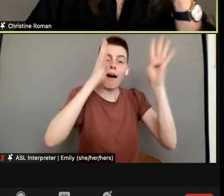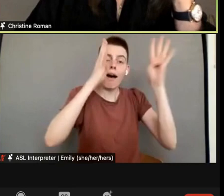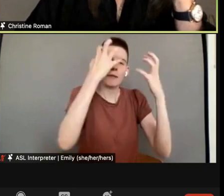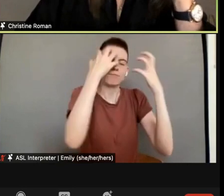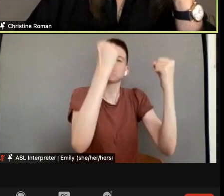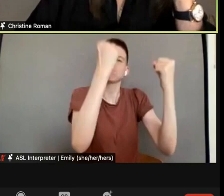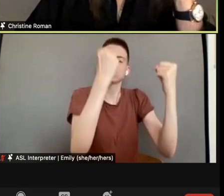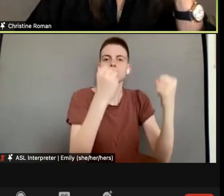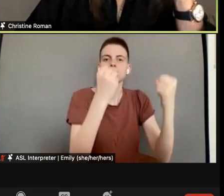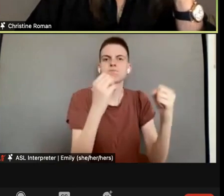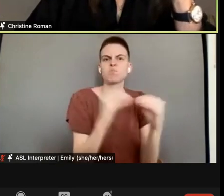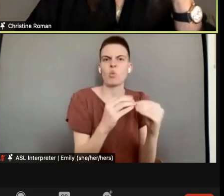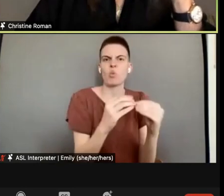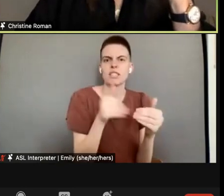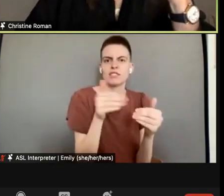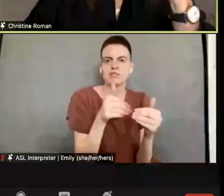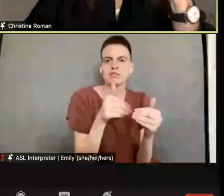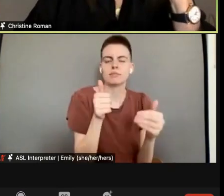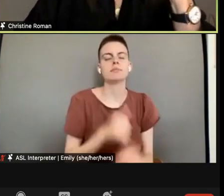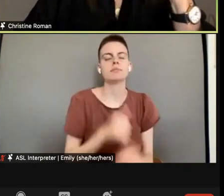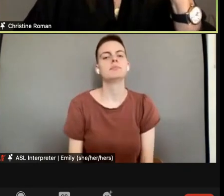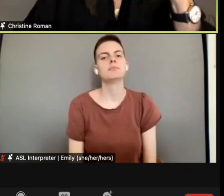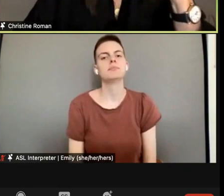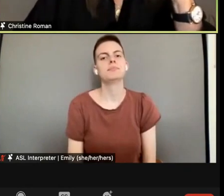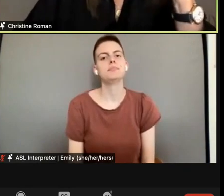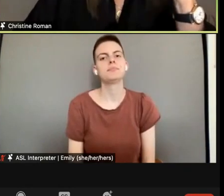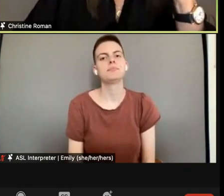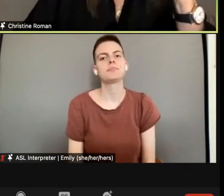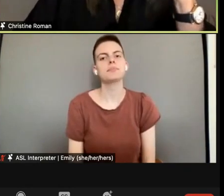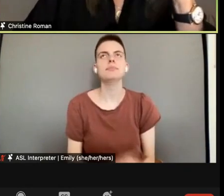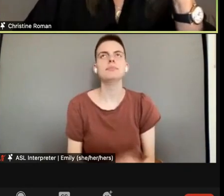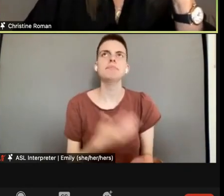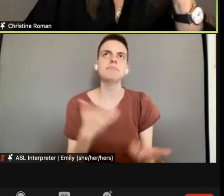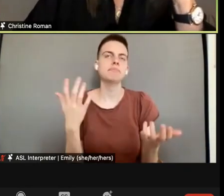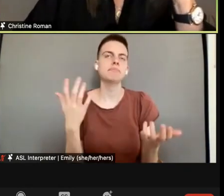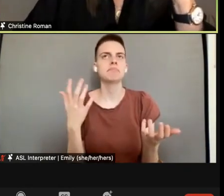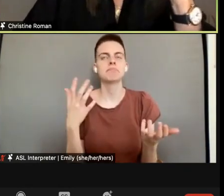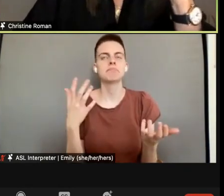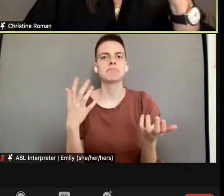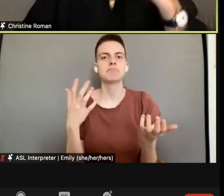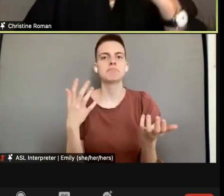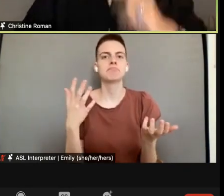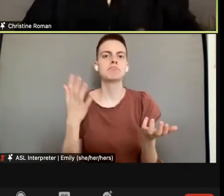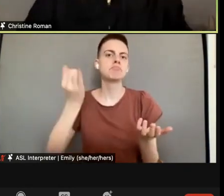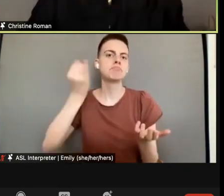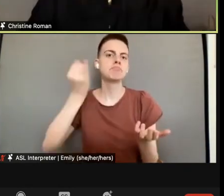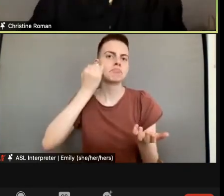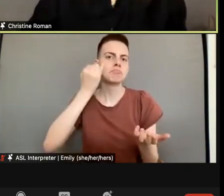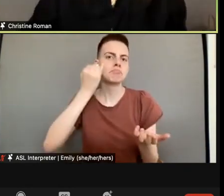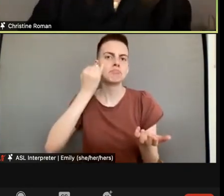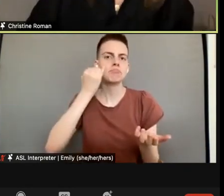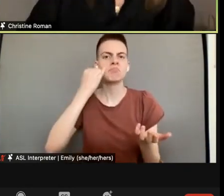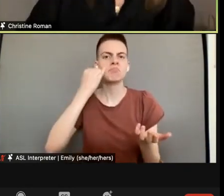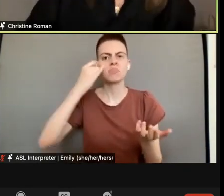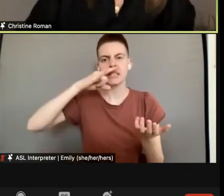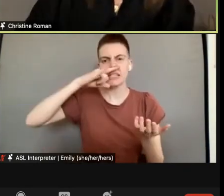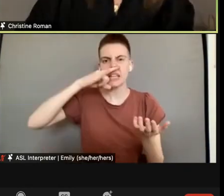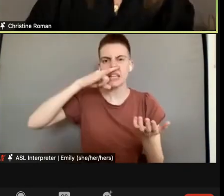Okay. Now, if a child has, really, really complex needs and,